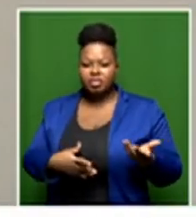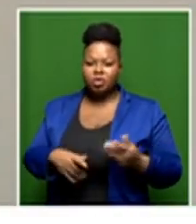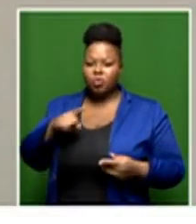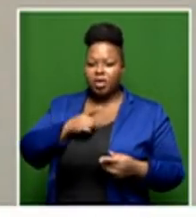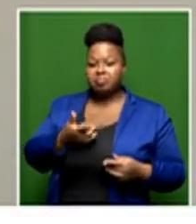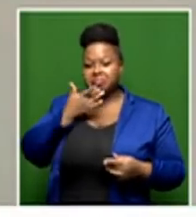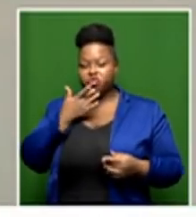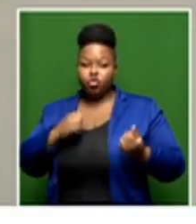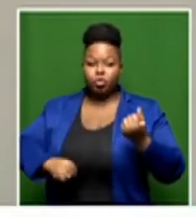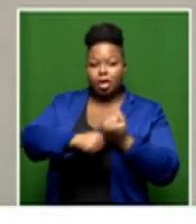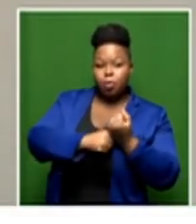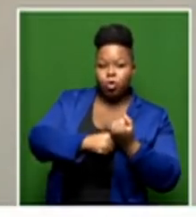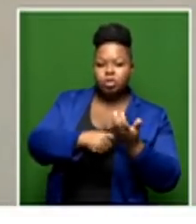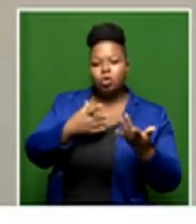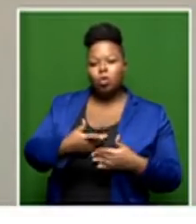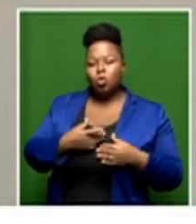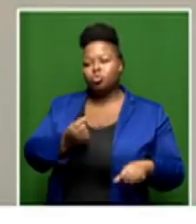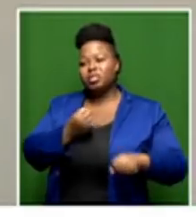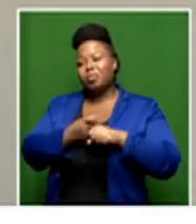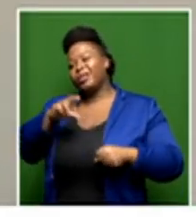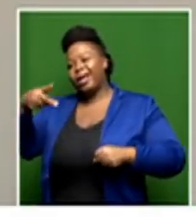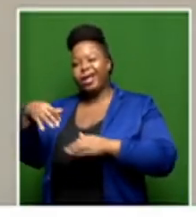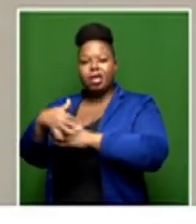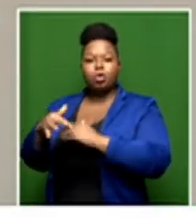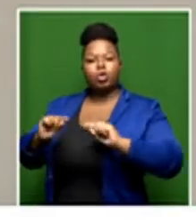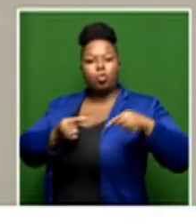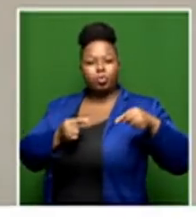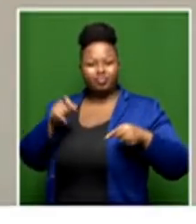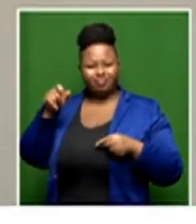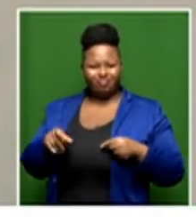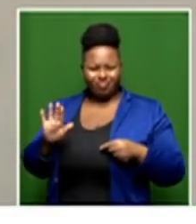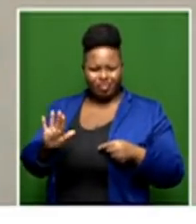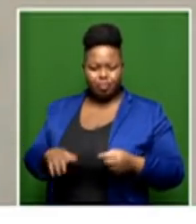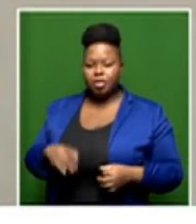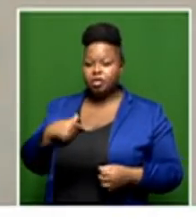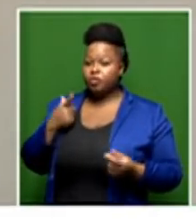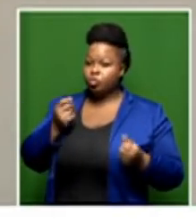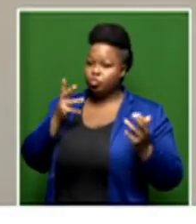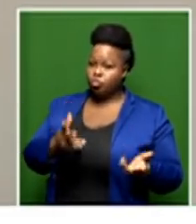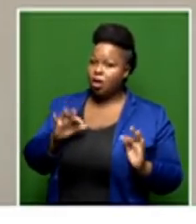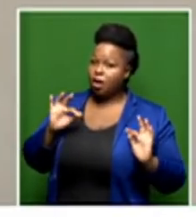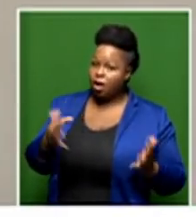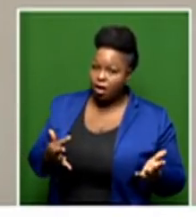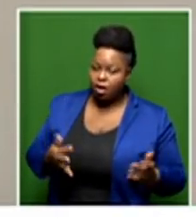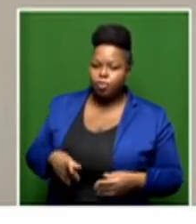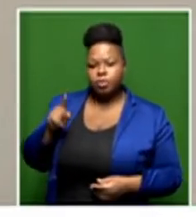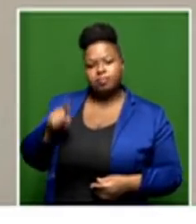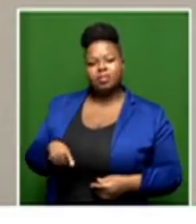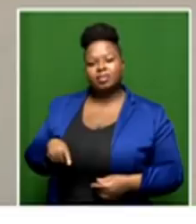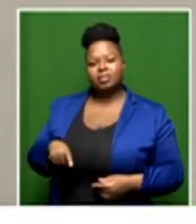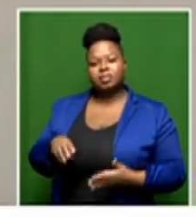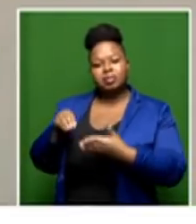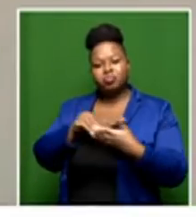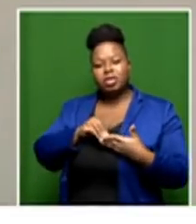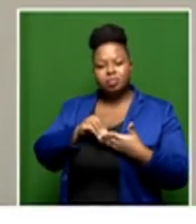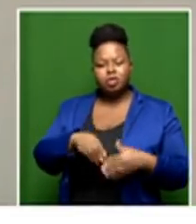in favor of particular elites. And to do that, they are going to need to bring